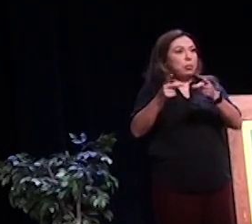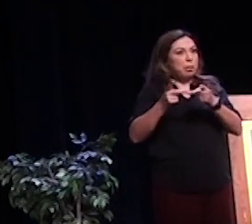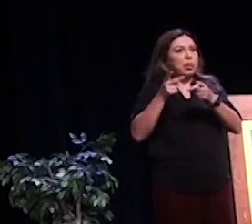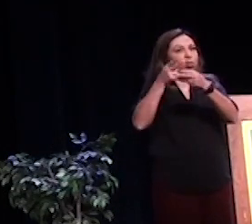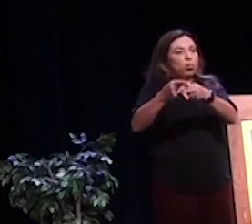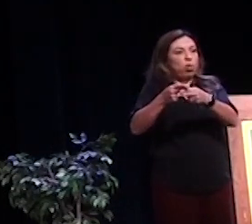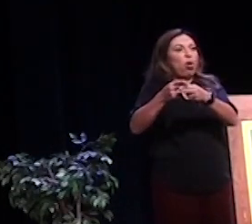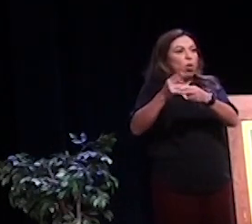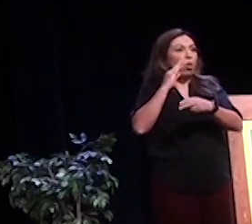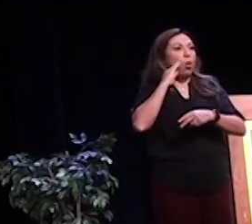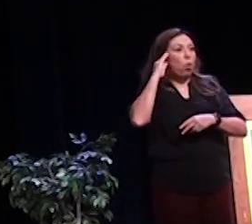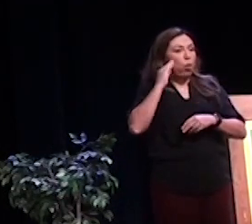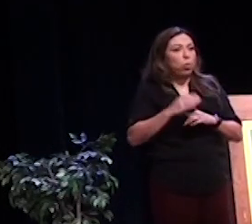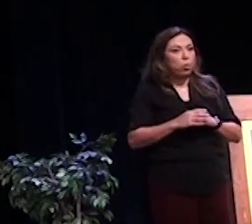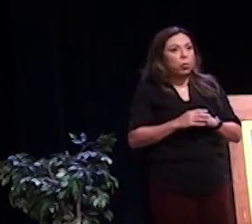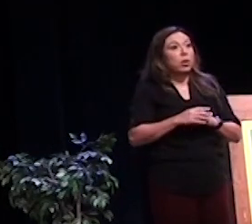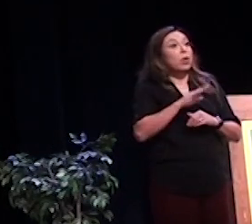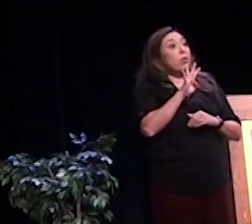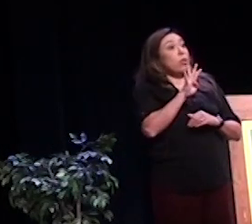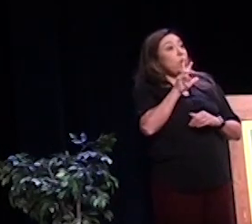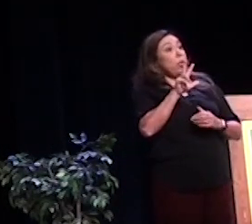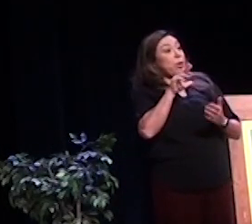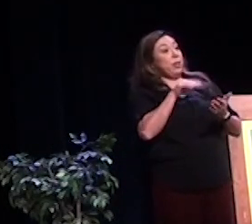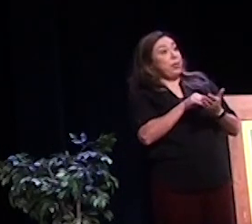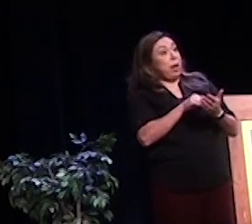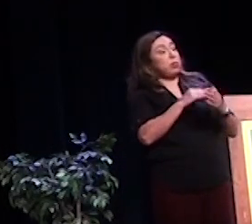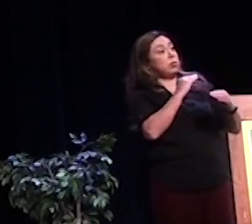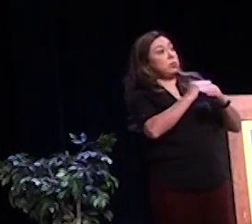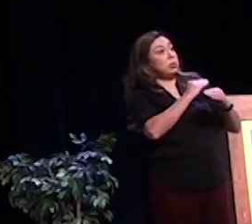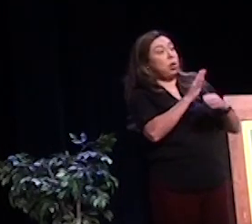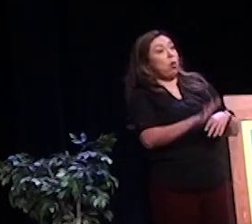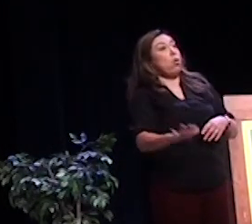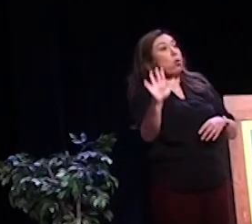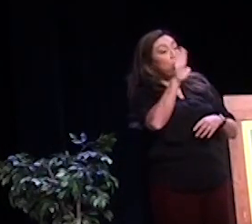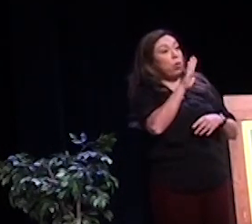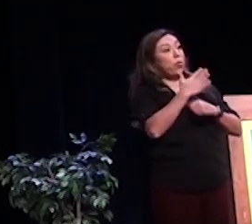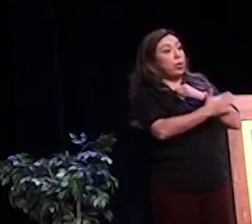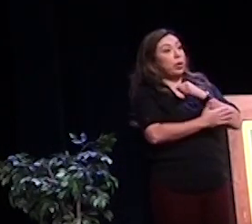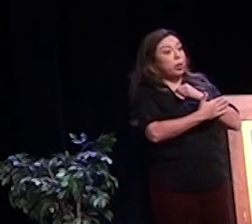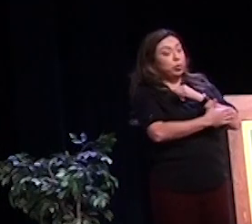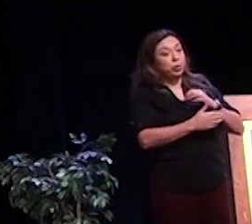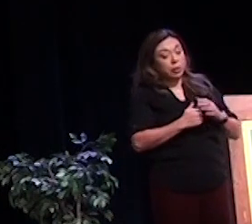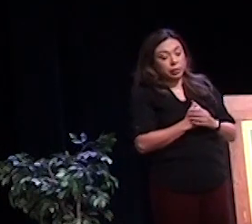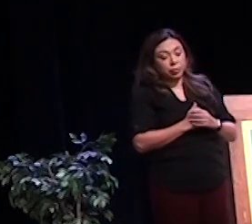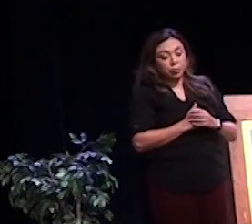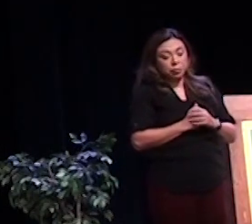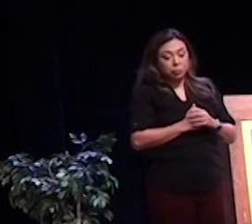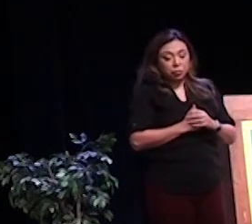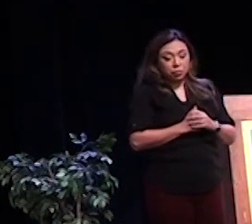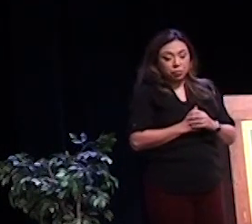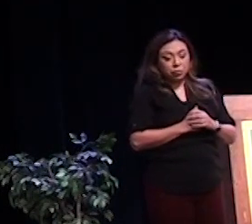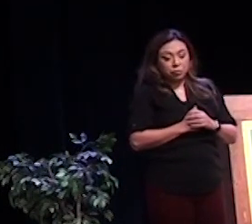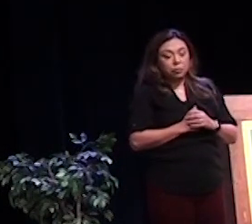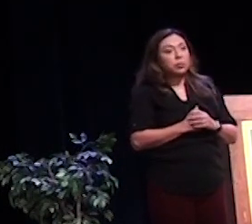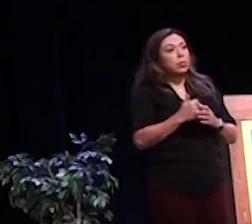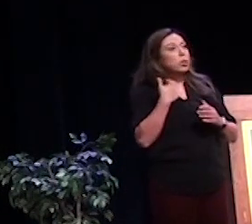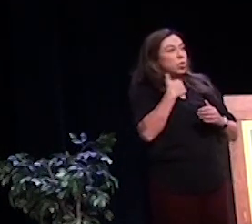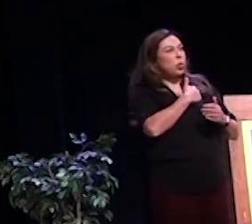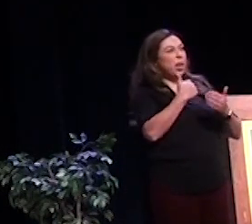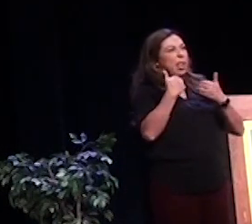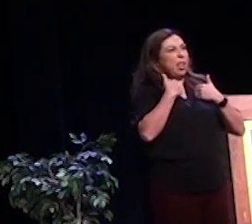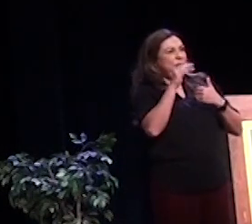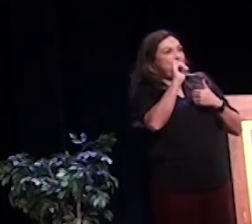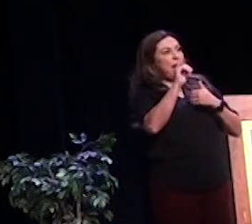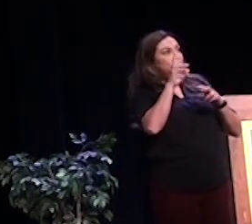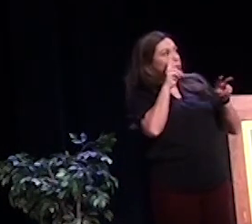there are 43,000 manufacturing housing communities across the country. So when we talk about the impact of stigma, it goes